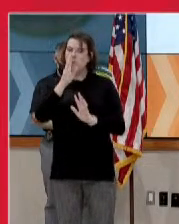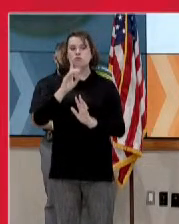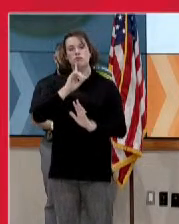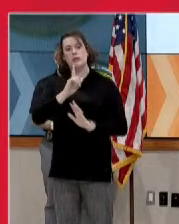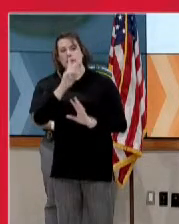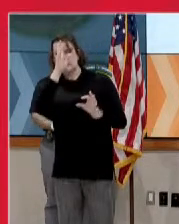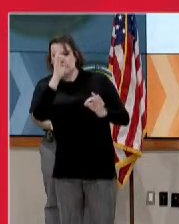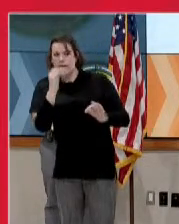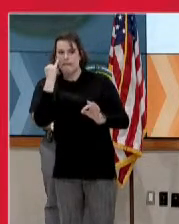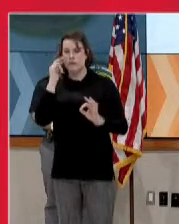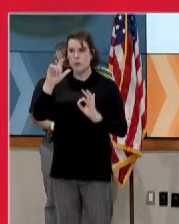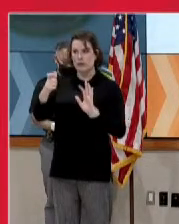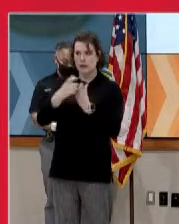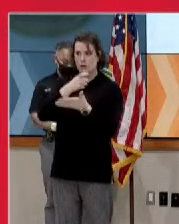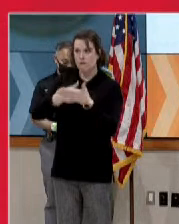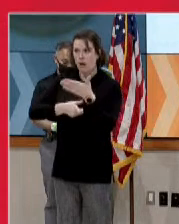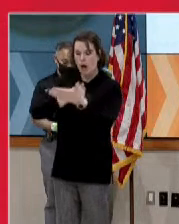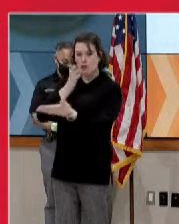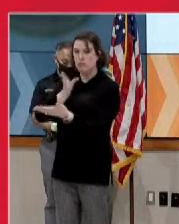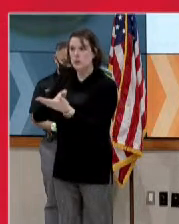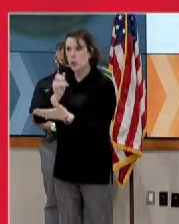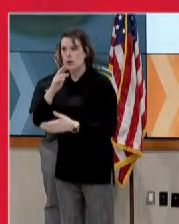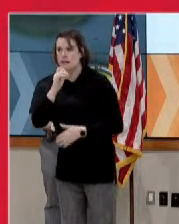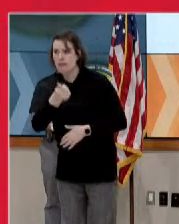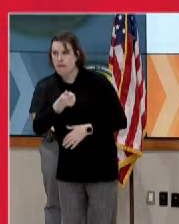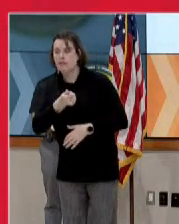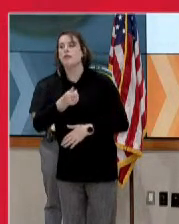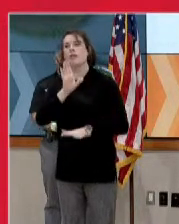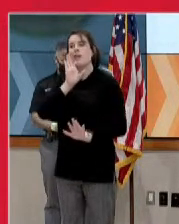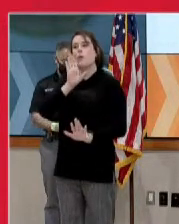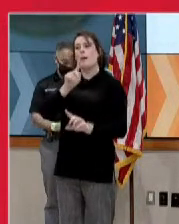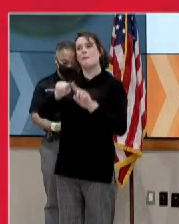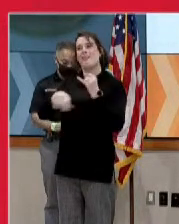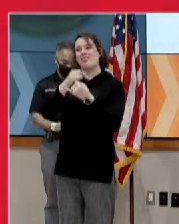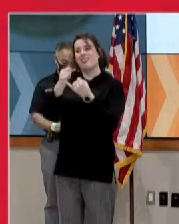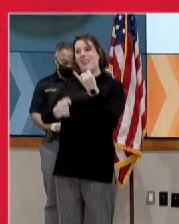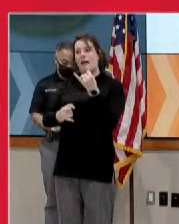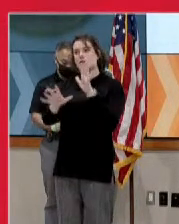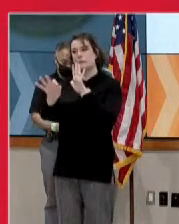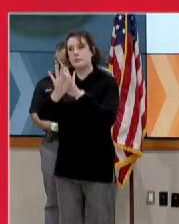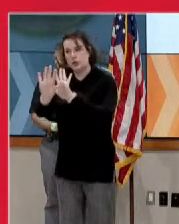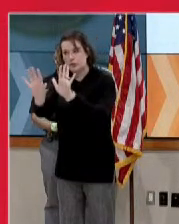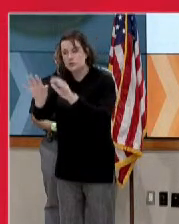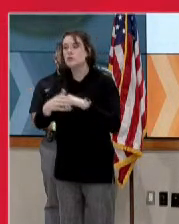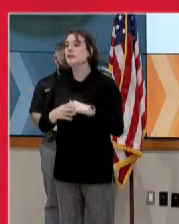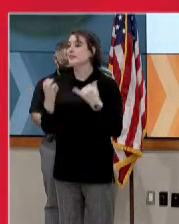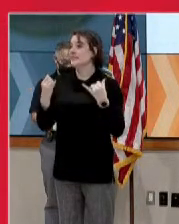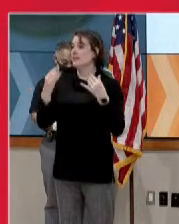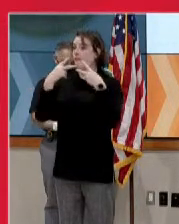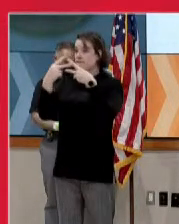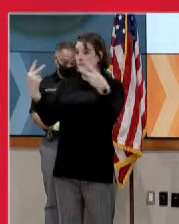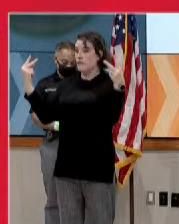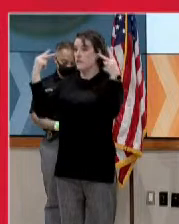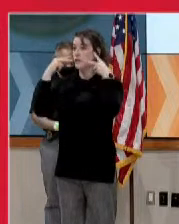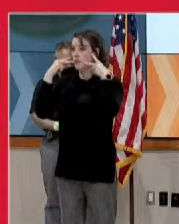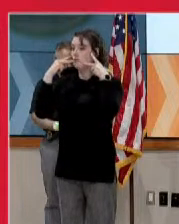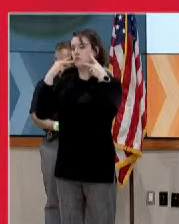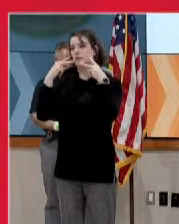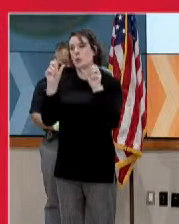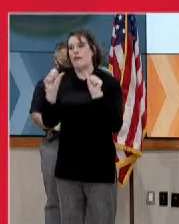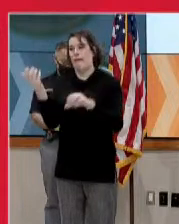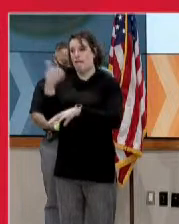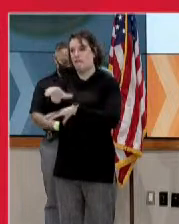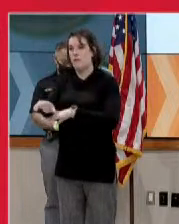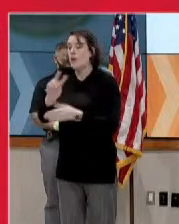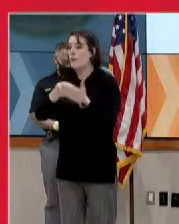where they need to issue a citation, they will, but that will be a last resort. We, as of today, our face covering order is also enforceable,